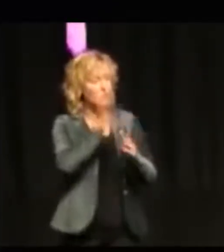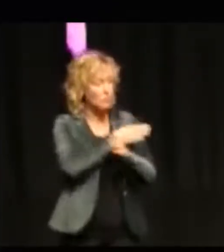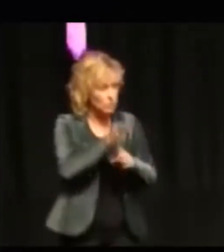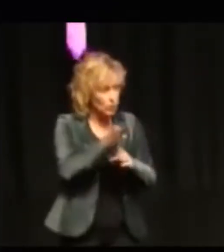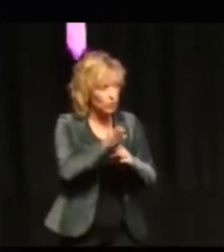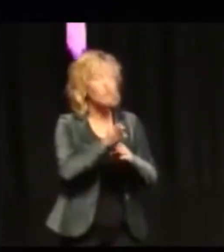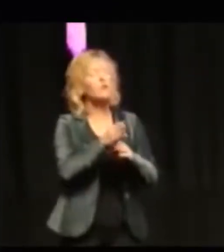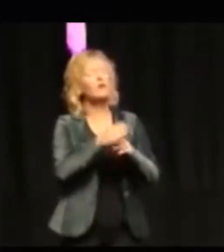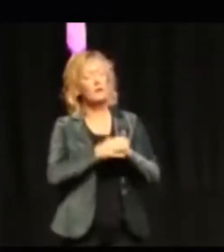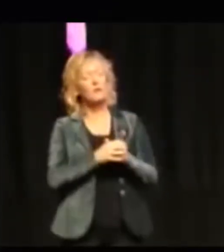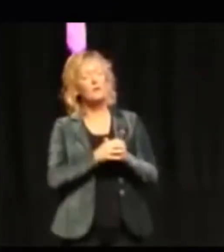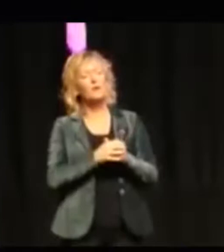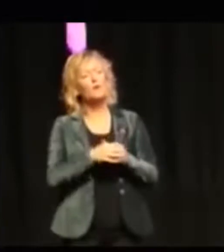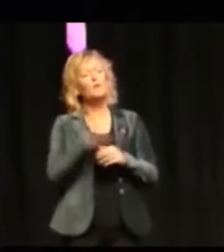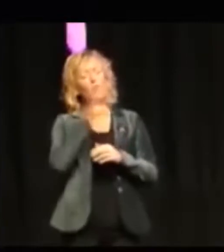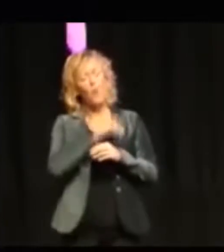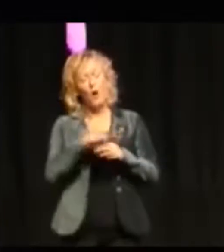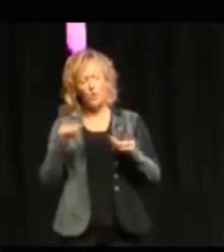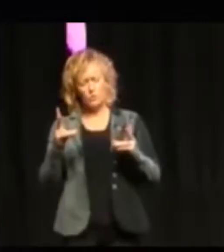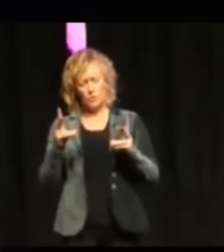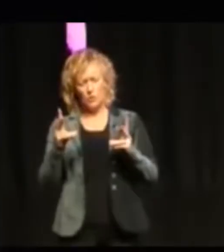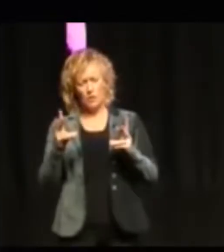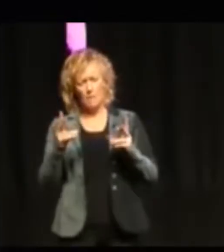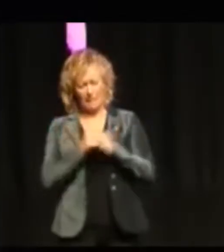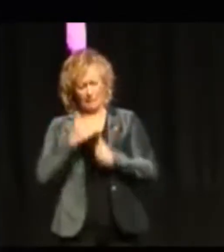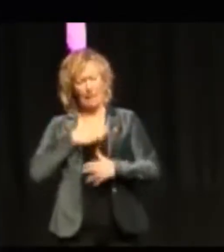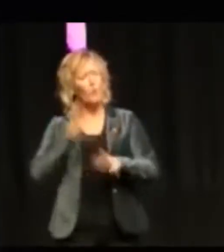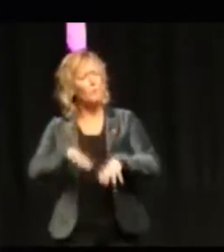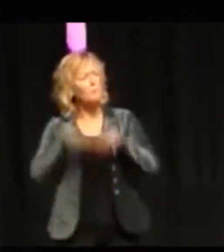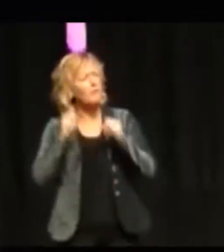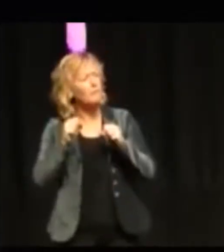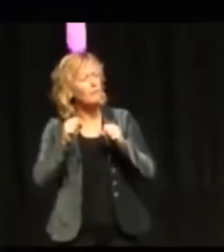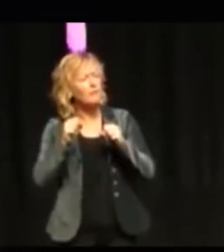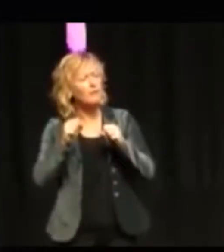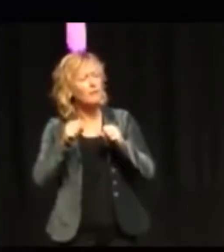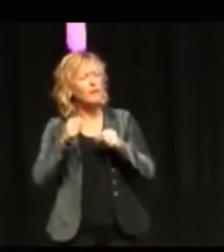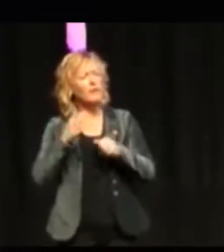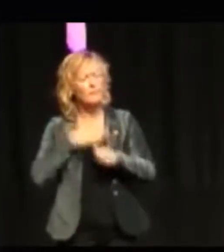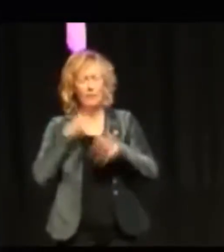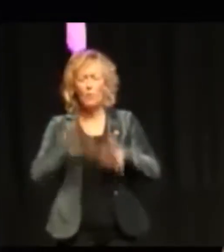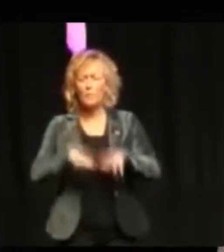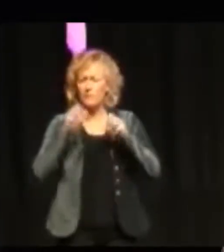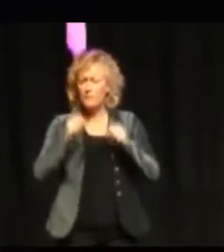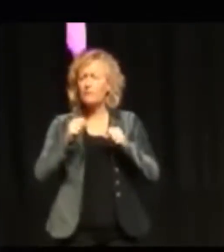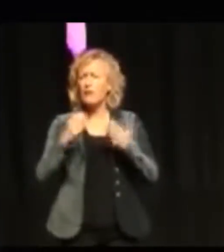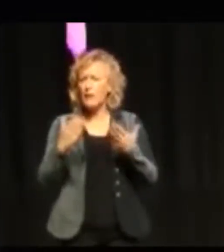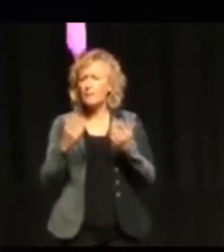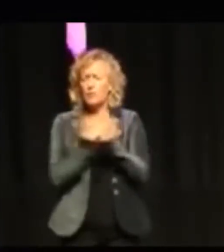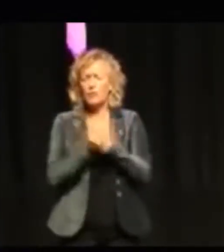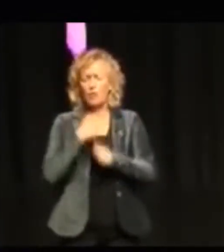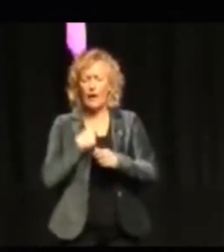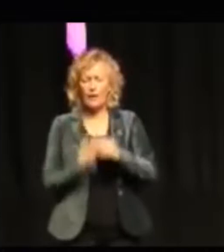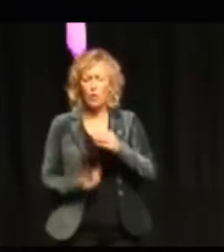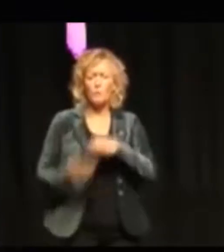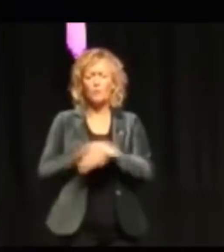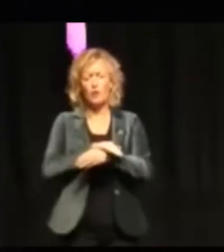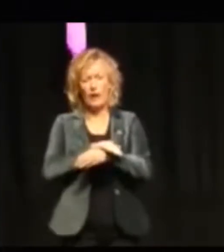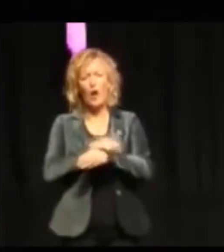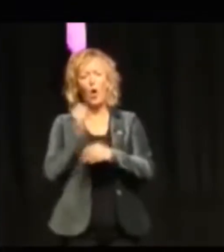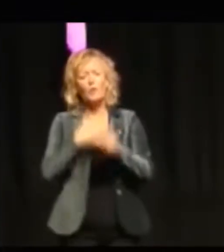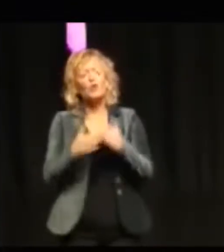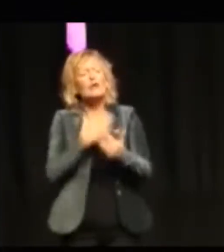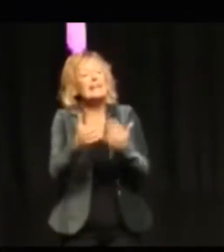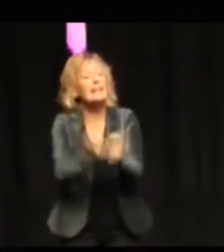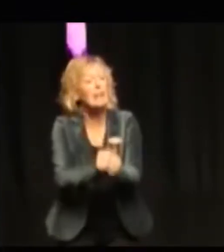and I'm the duty holder, well, what's my duty? My duty is to not torture you. I accomplish it by doing